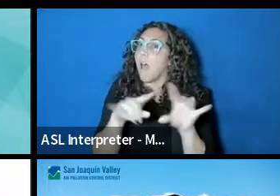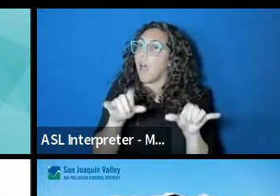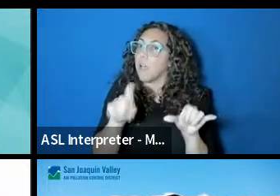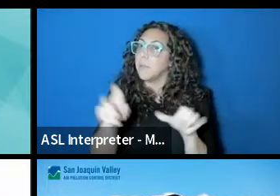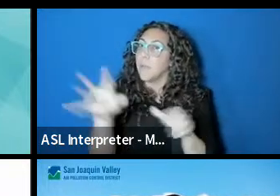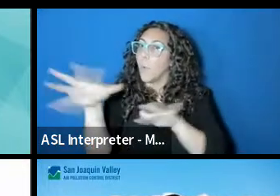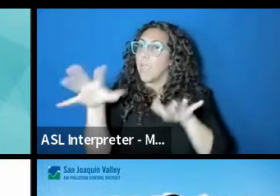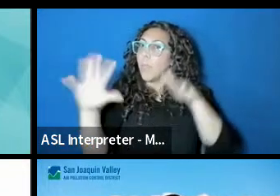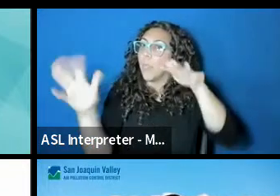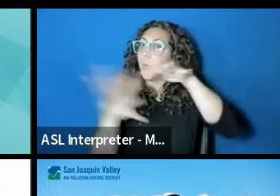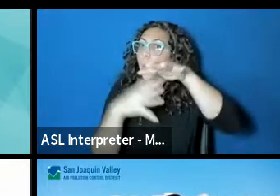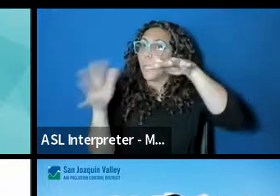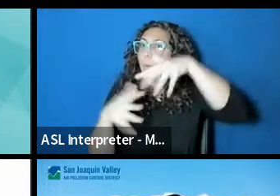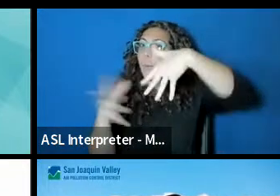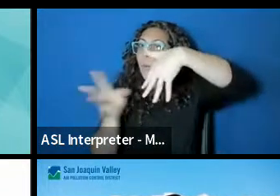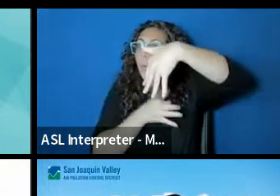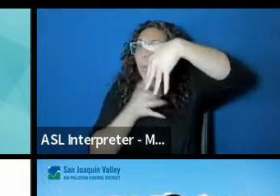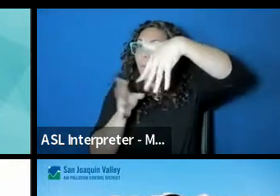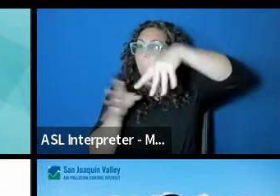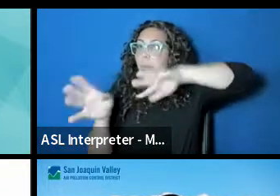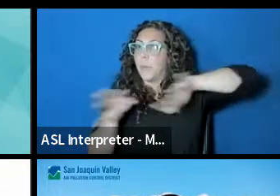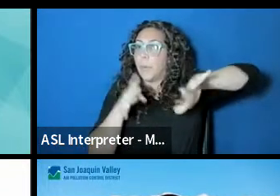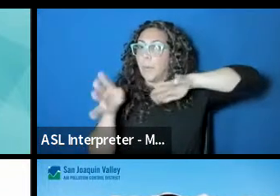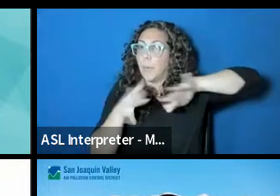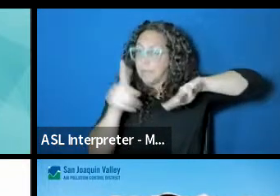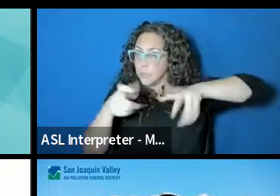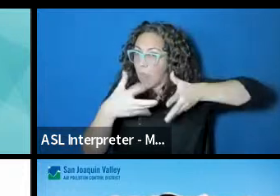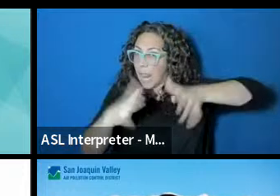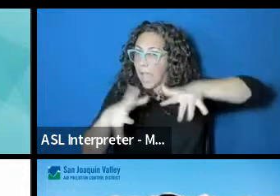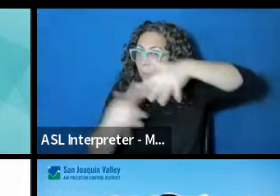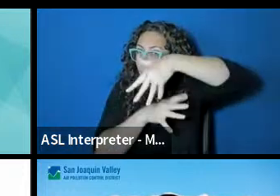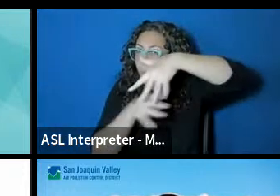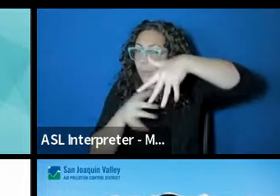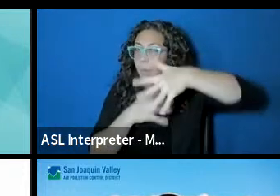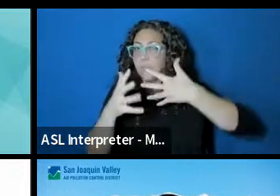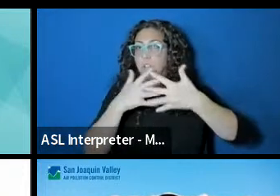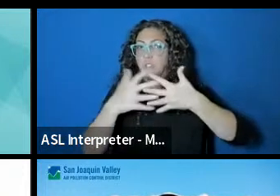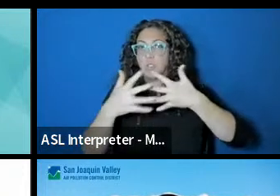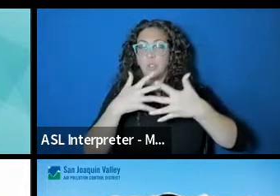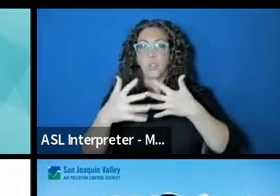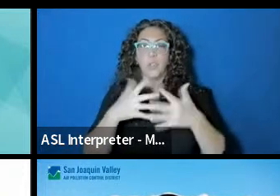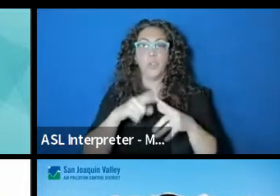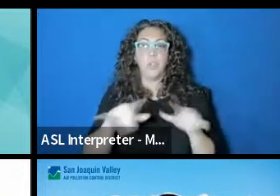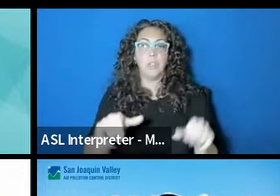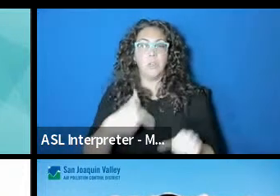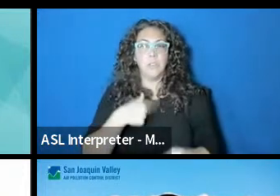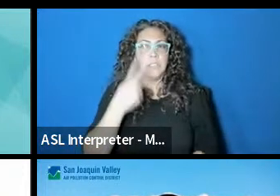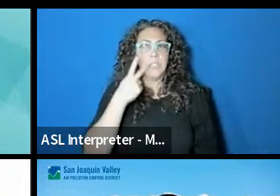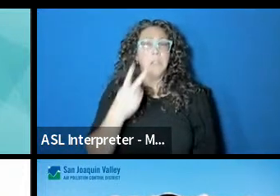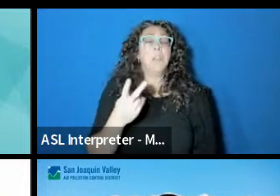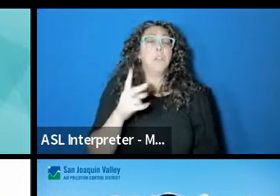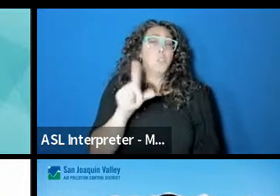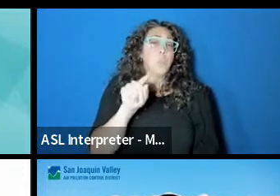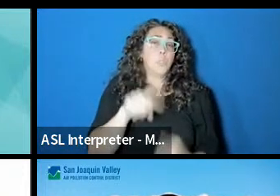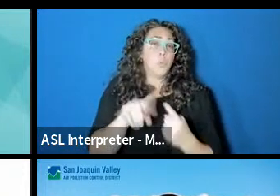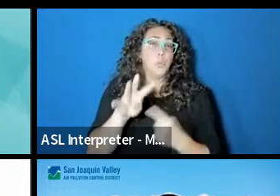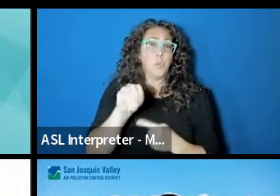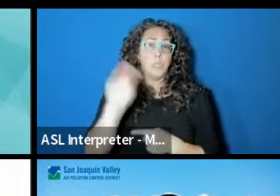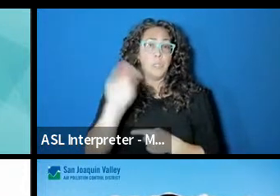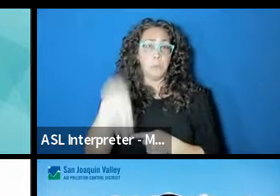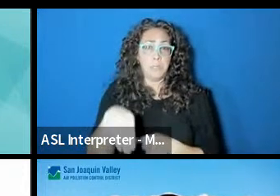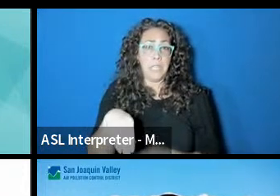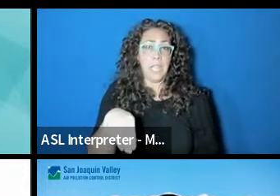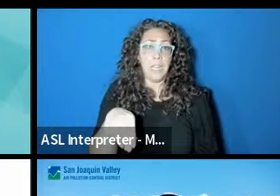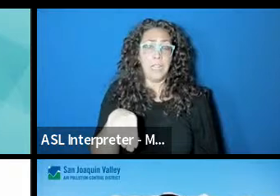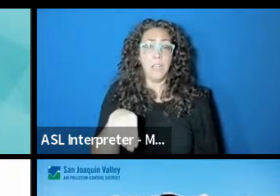in other locations, we've actually been able to show anywhere from like 20 to 40% removal of